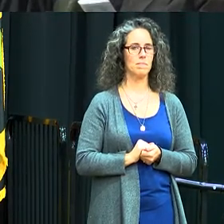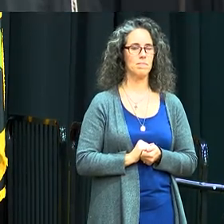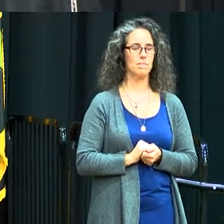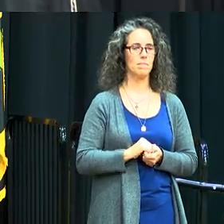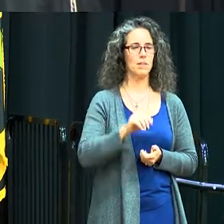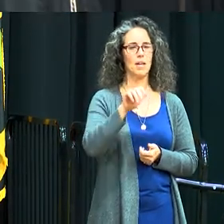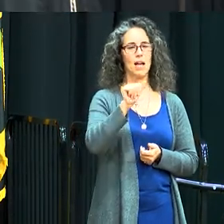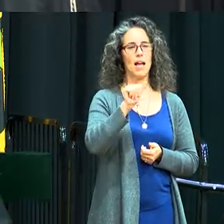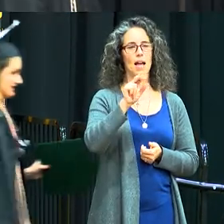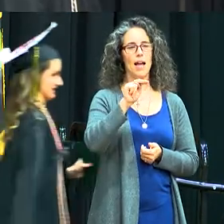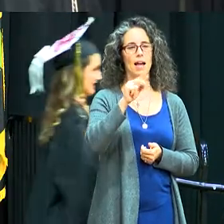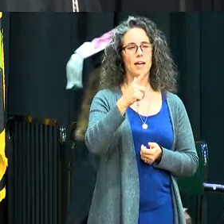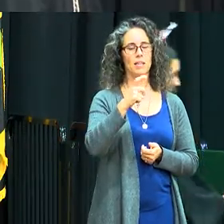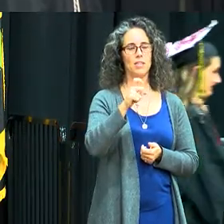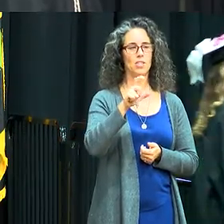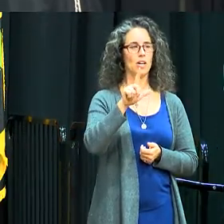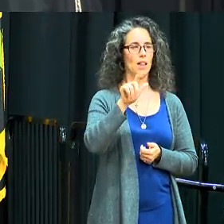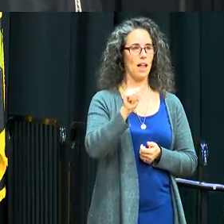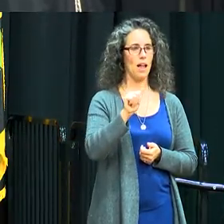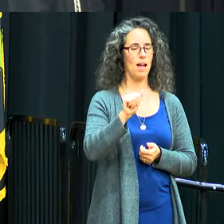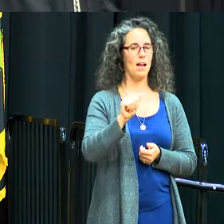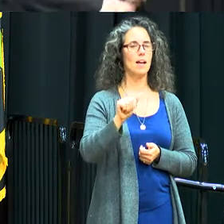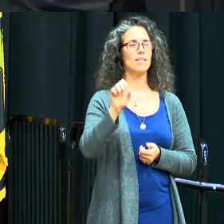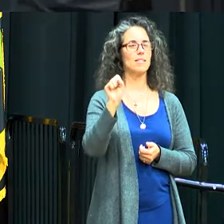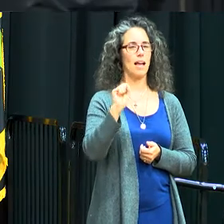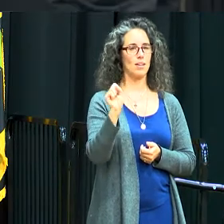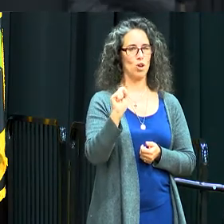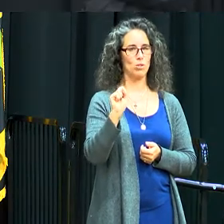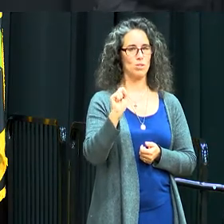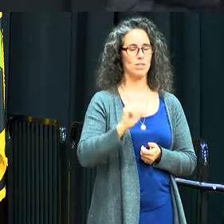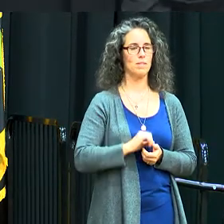Angela Flaminiano Santos.